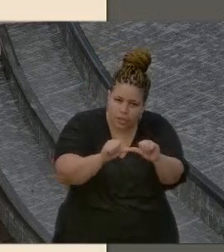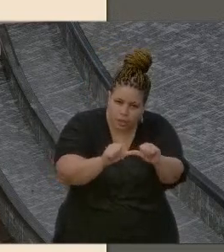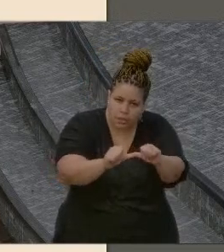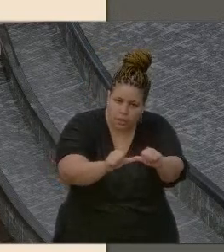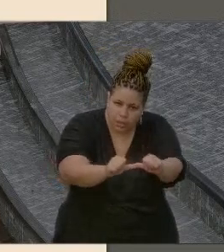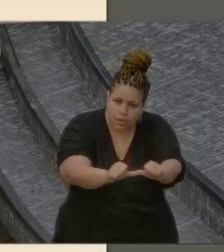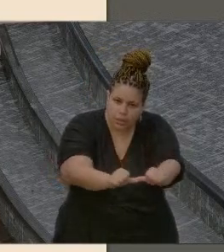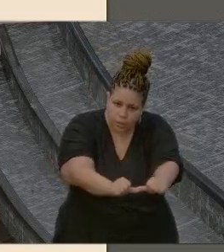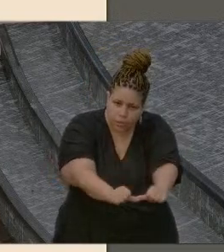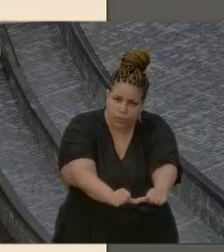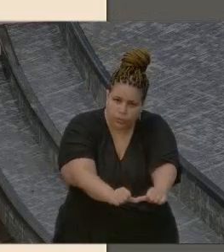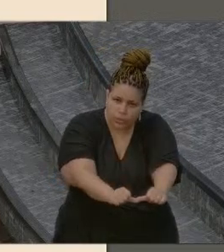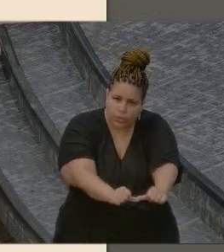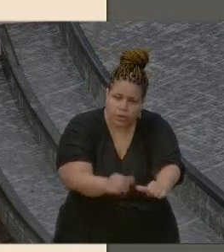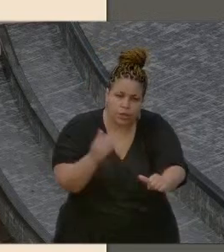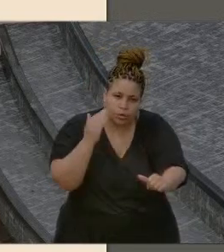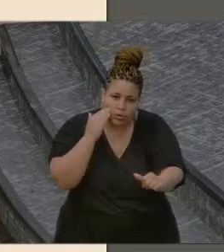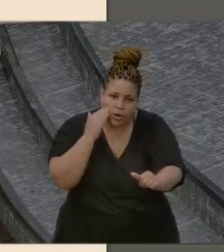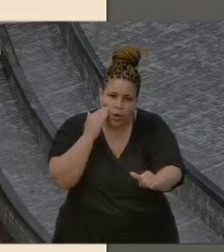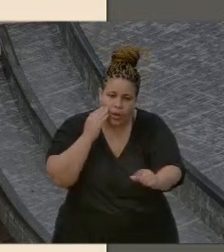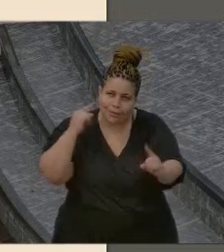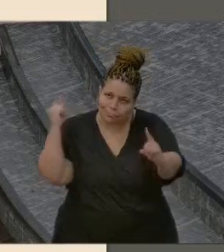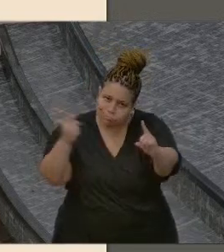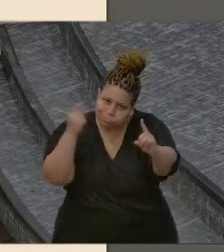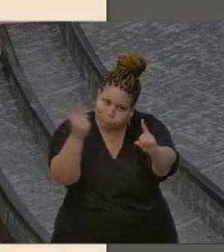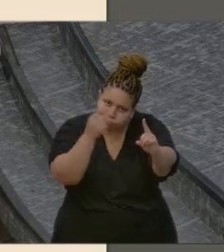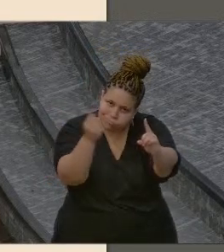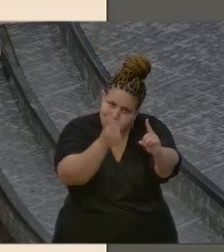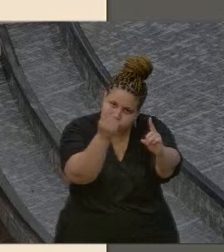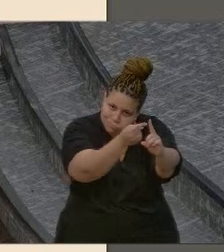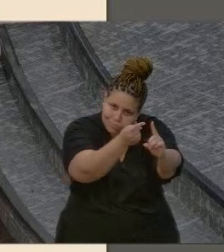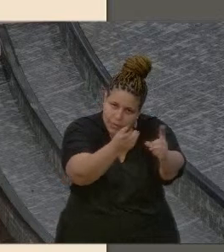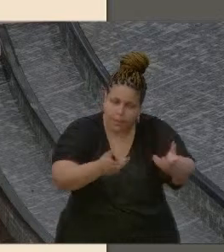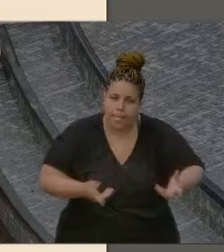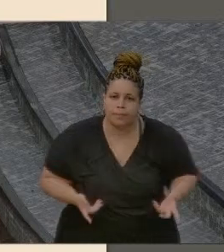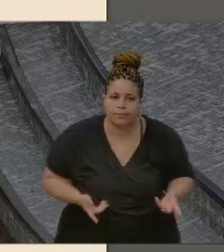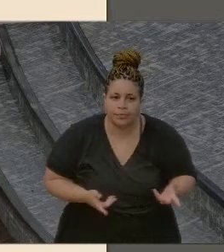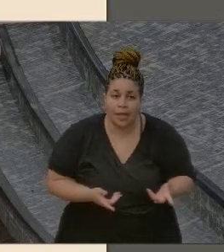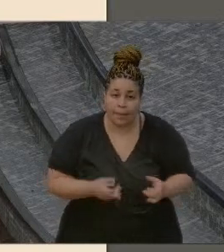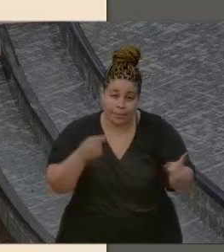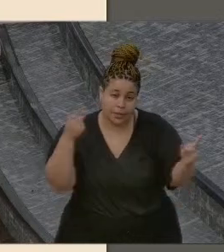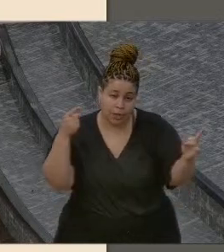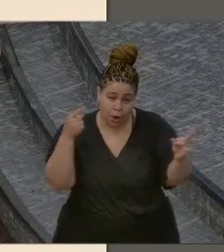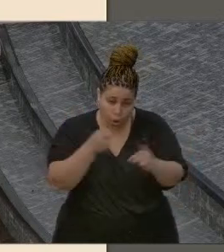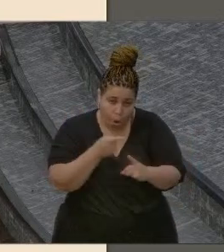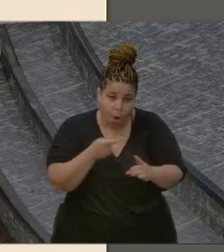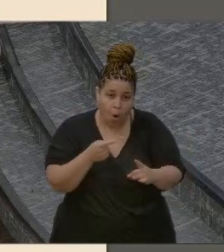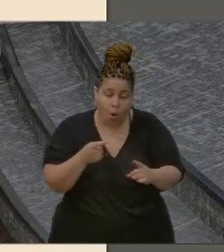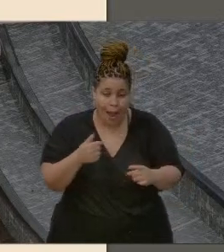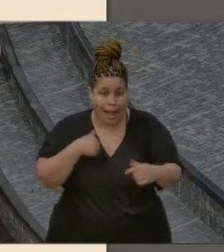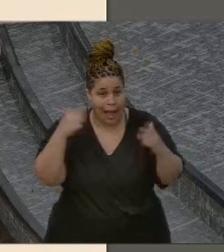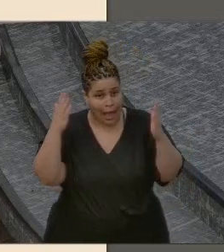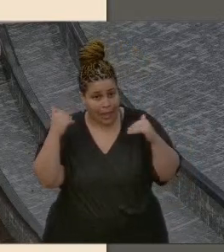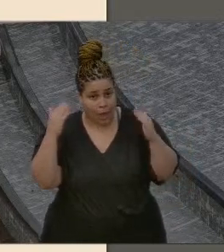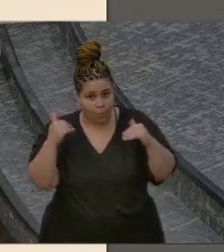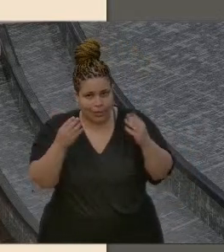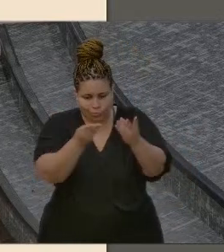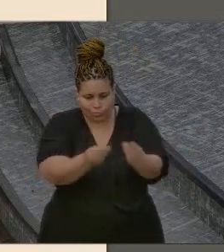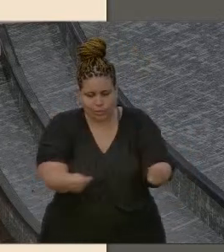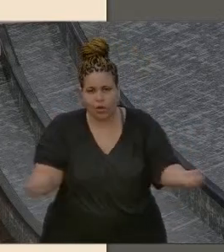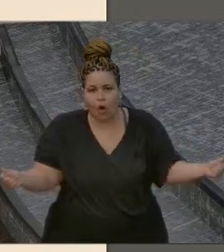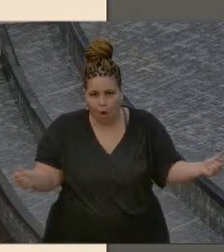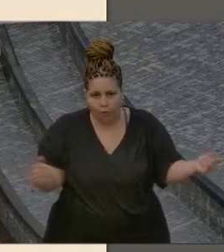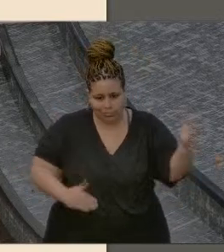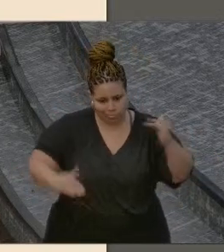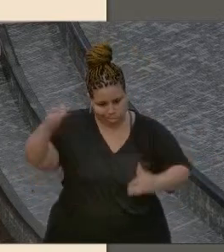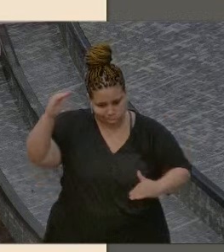And the ultimate goal is to disrupt racial inequality in exclusionary discipline. And with